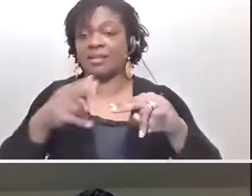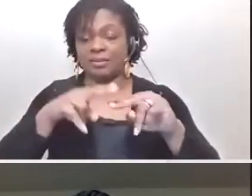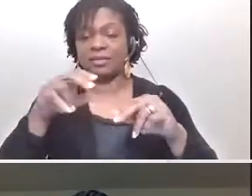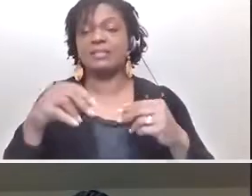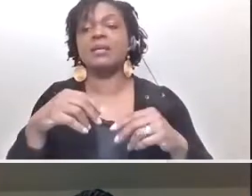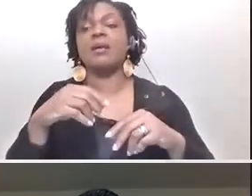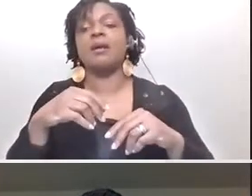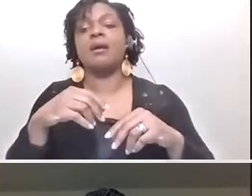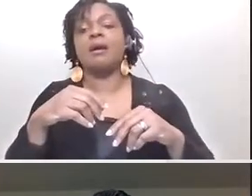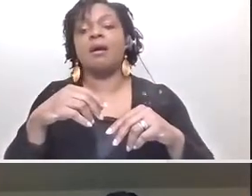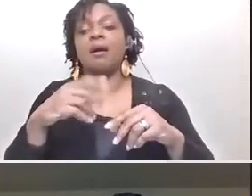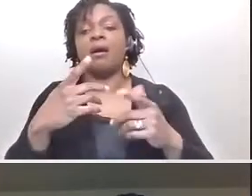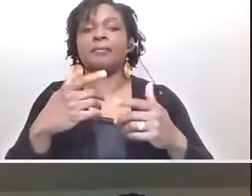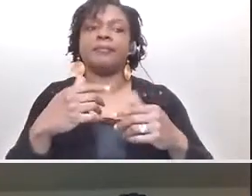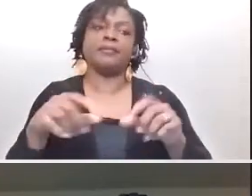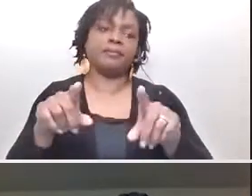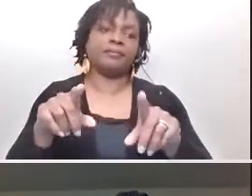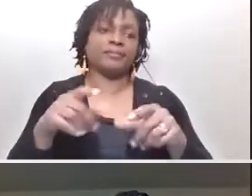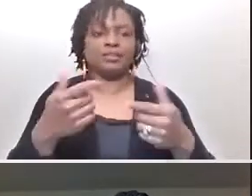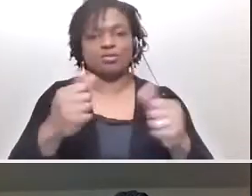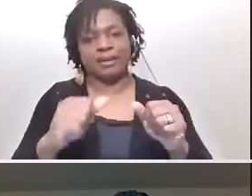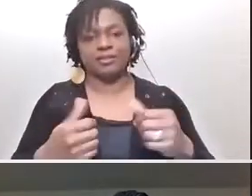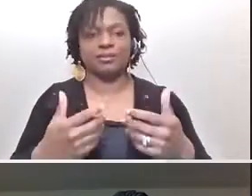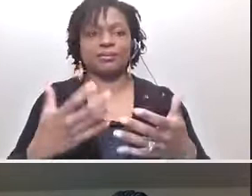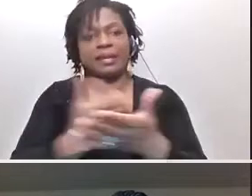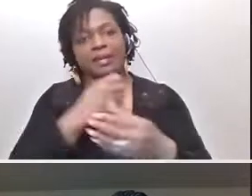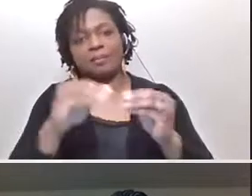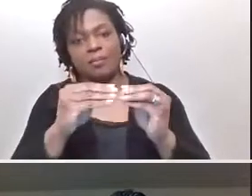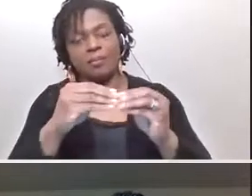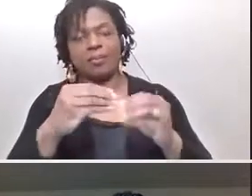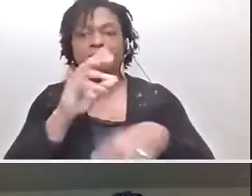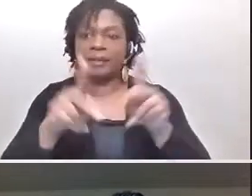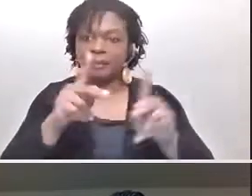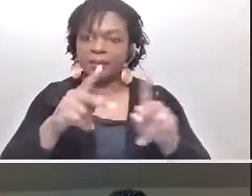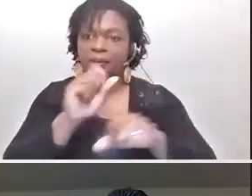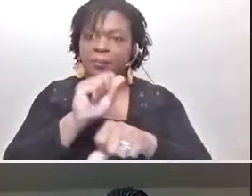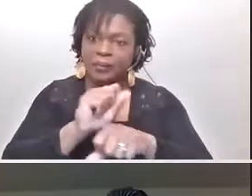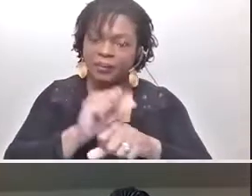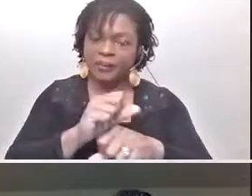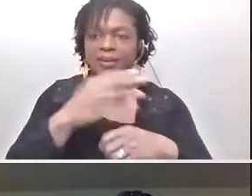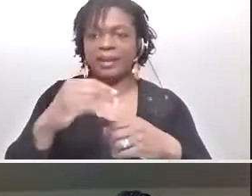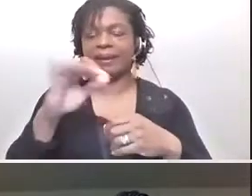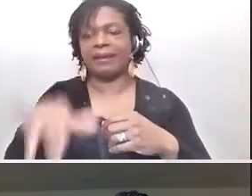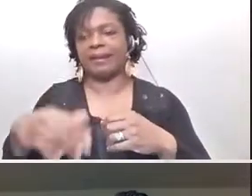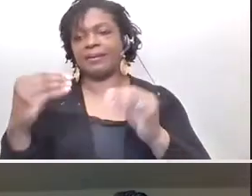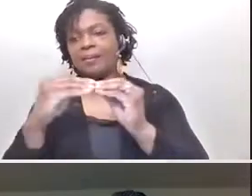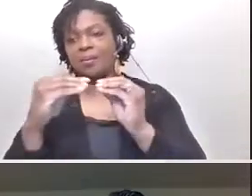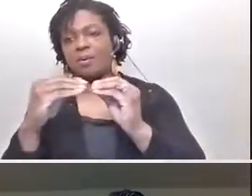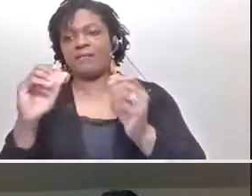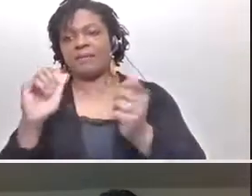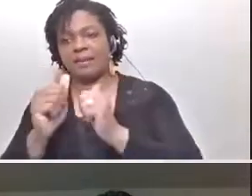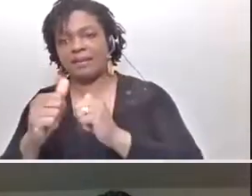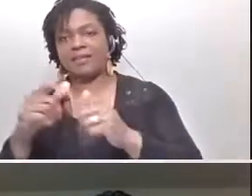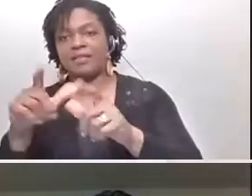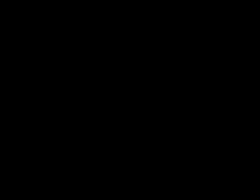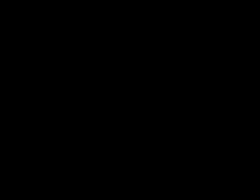to increase the workforce and have DSWs be more in a competitive vocation, and